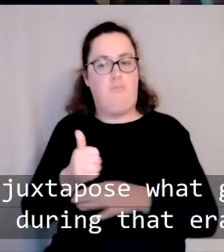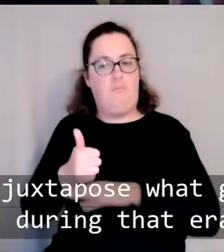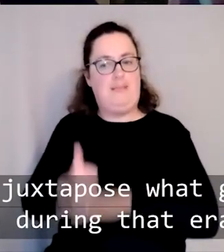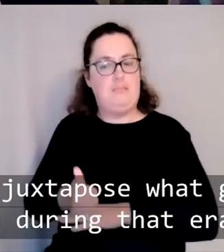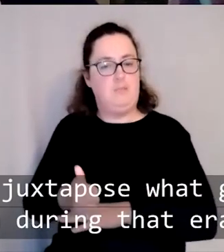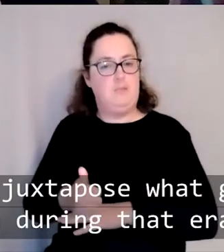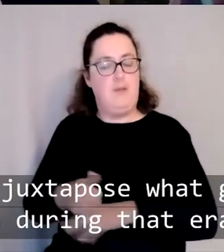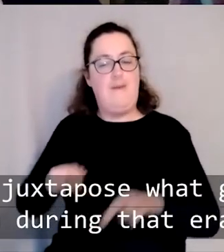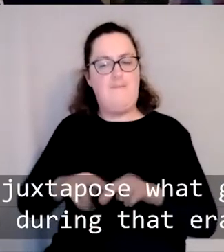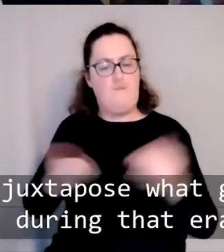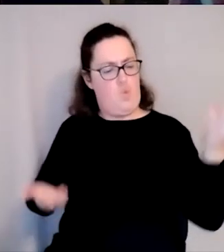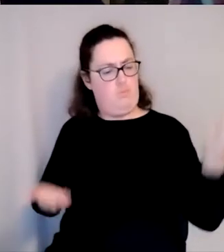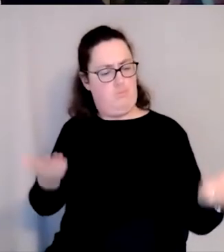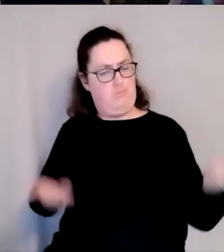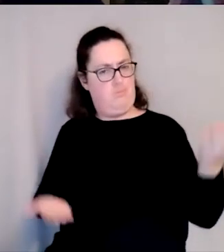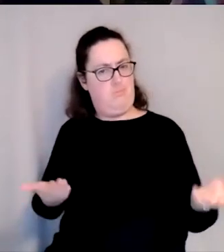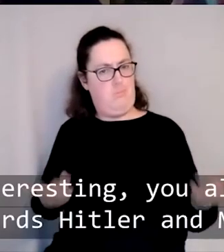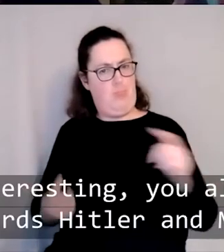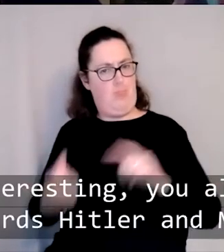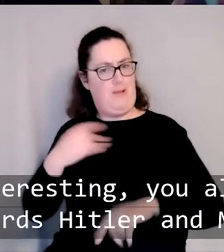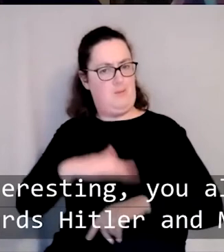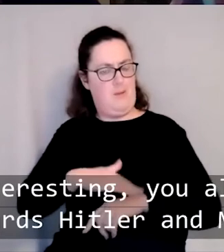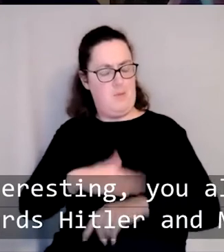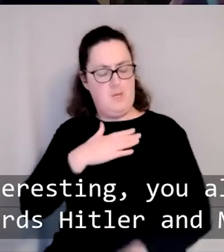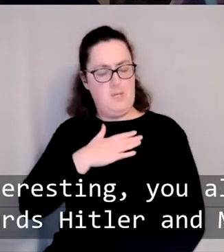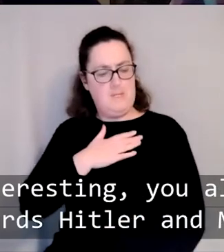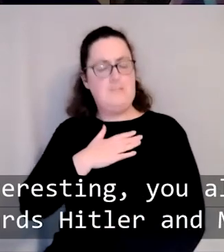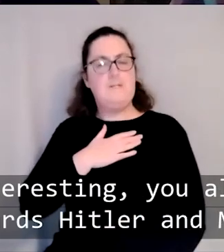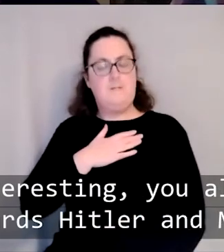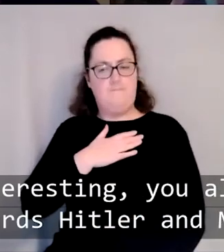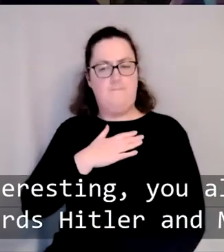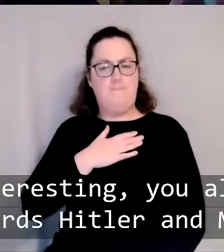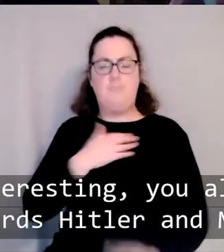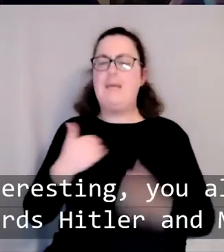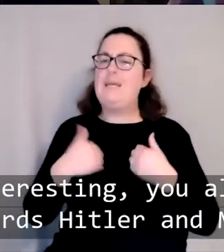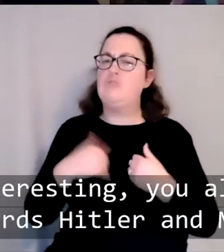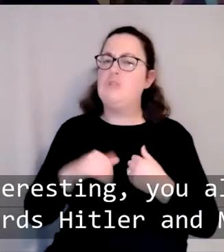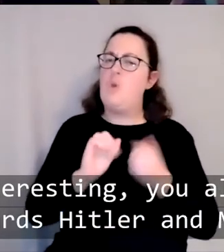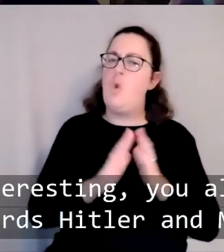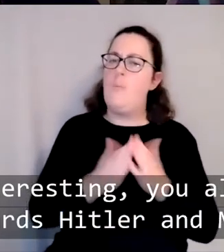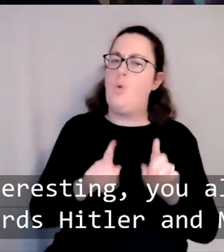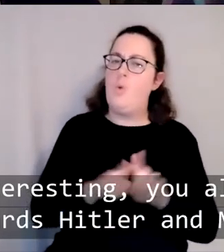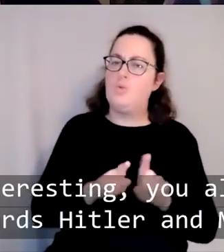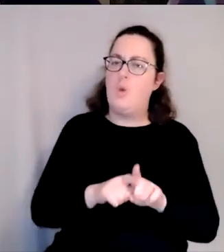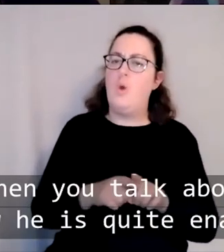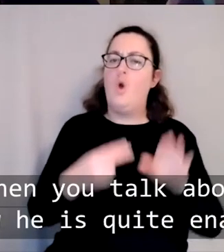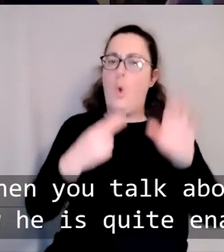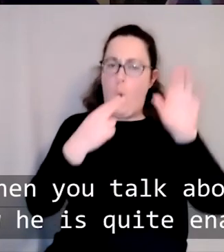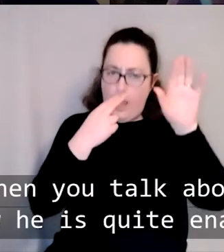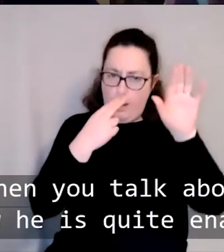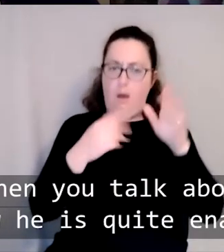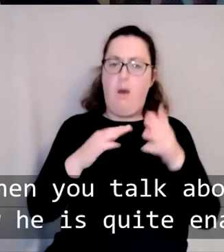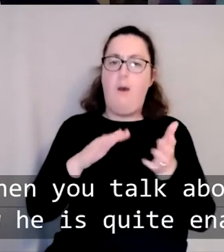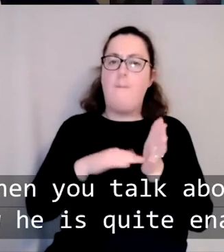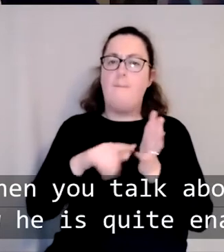juxtapose what goes on during that era. It's interesting you also make a nod towards Hitler, Mussolini, Franco